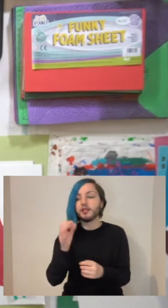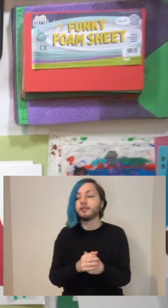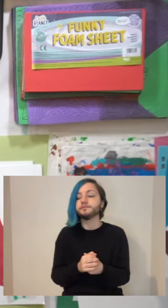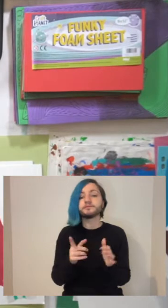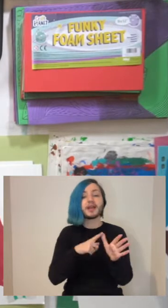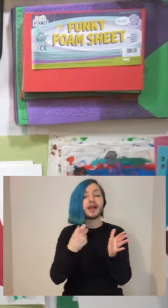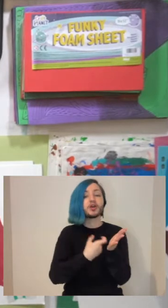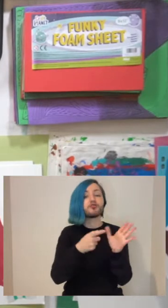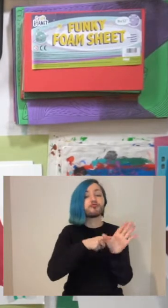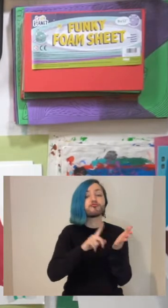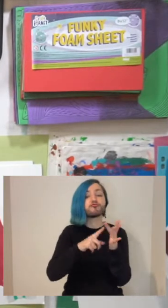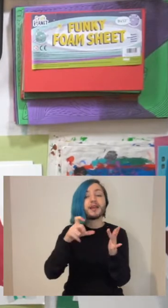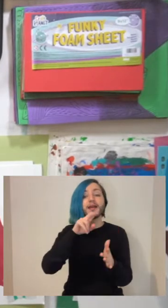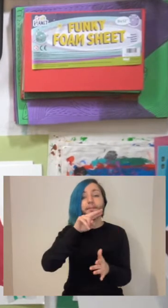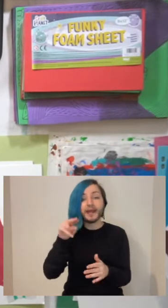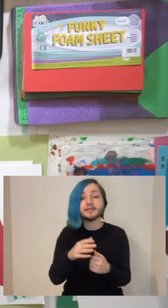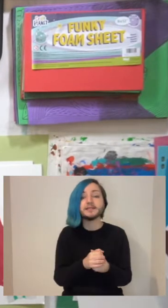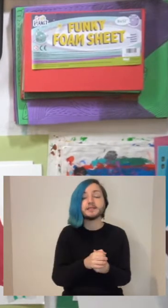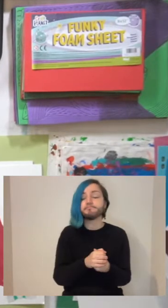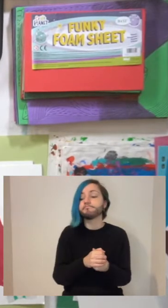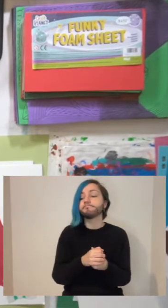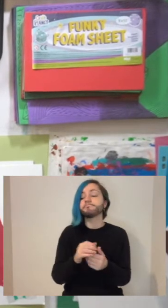paint, print stick,